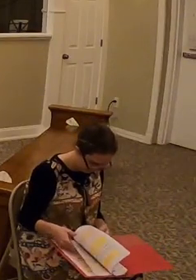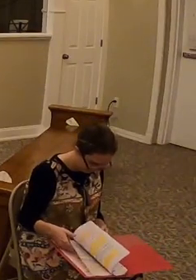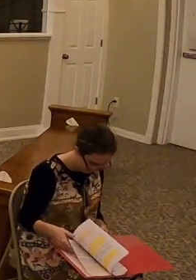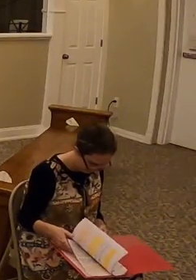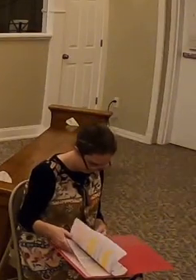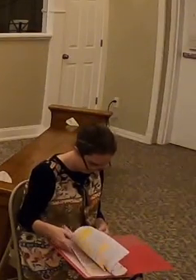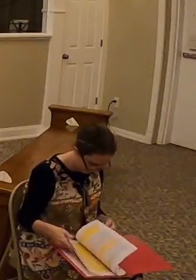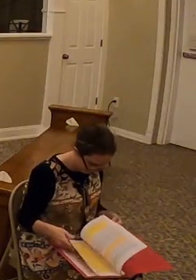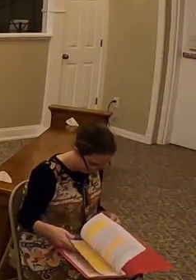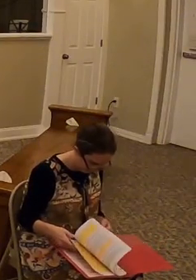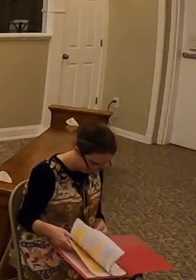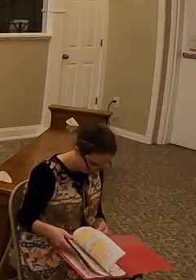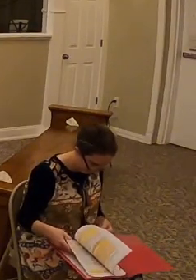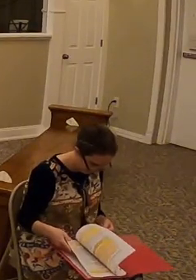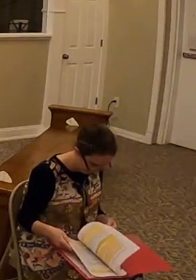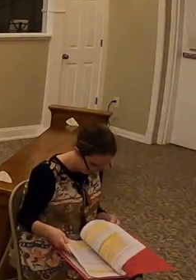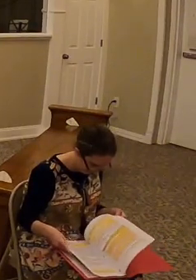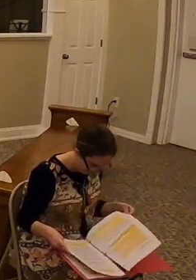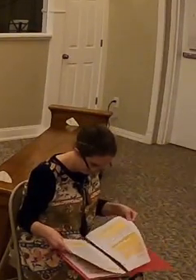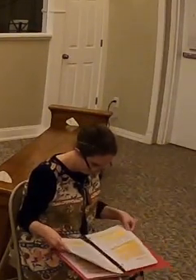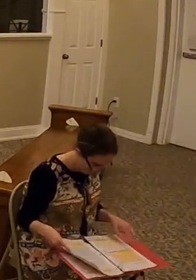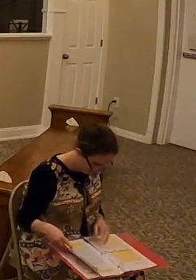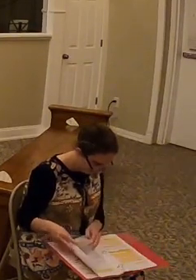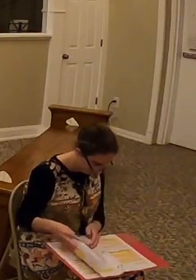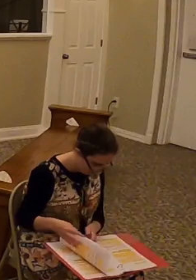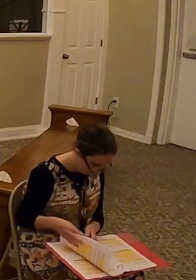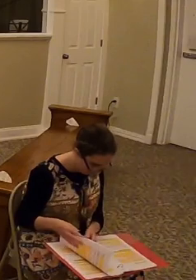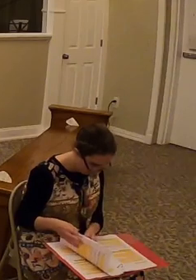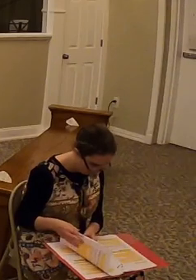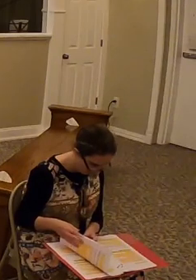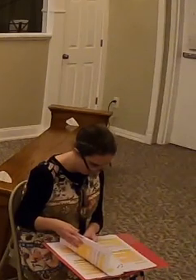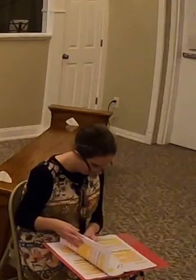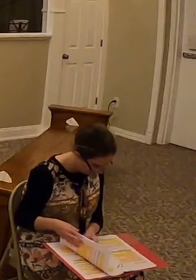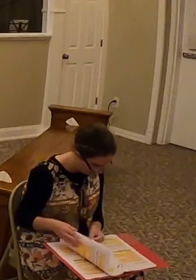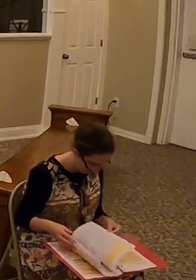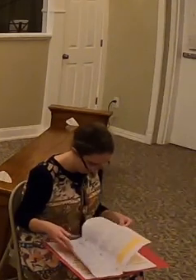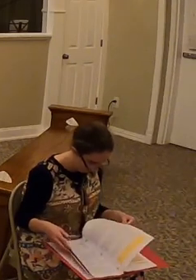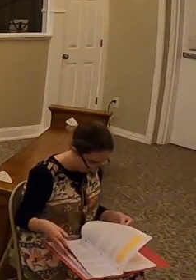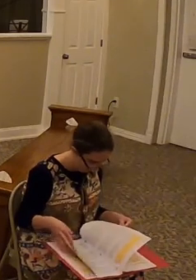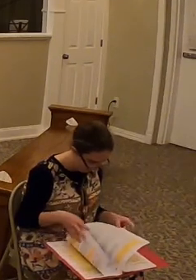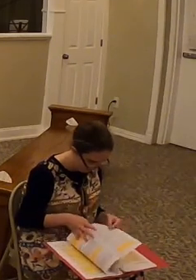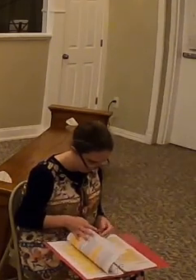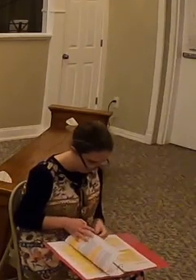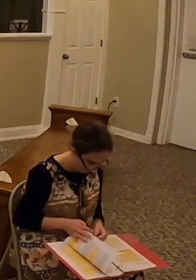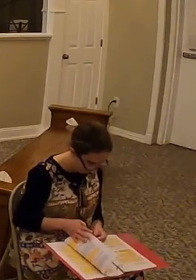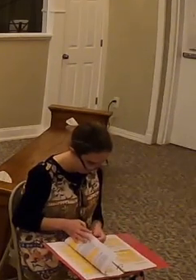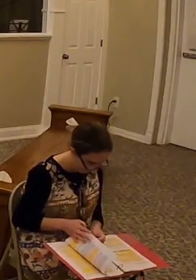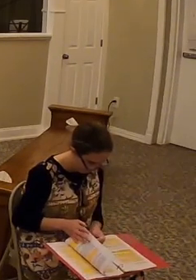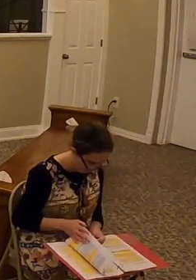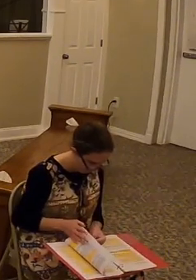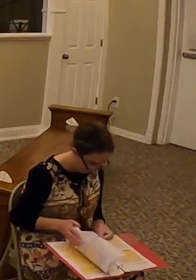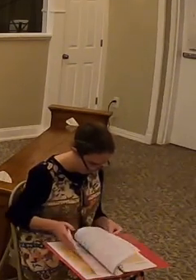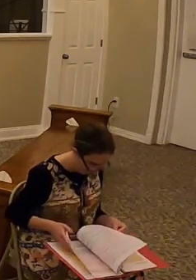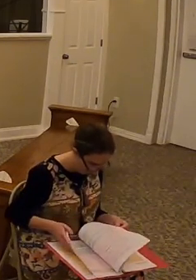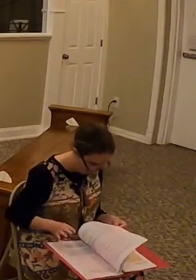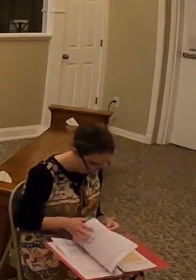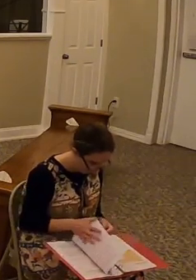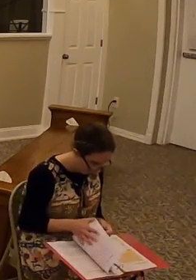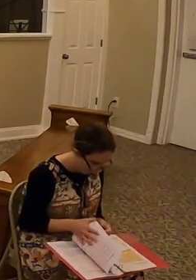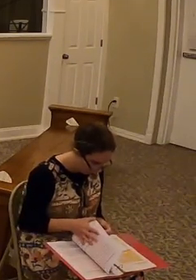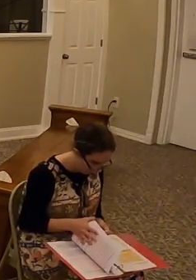Amen. All right. The Way of an Eagle. Lesson 6. We're going to be teaching tonight on